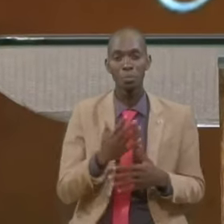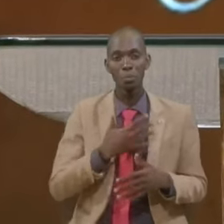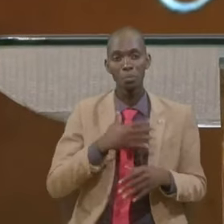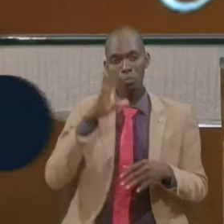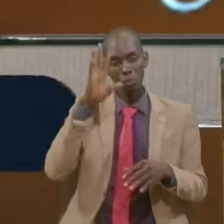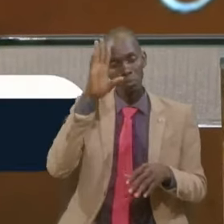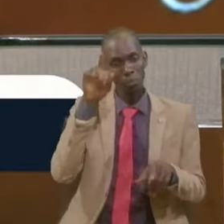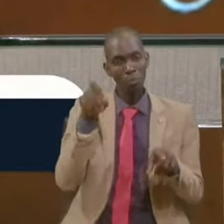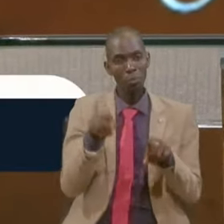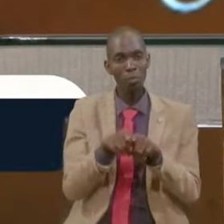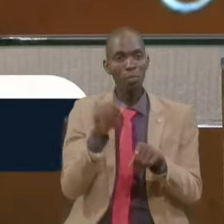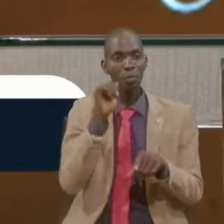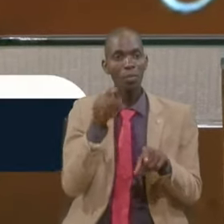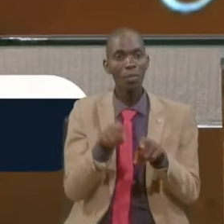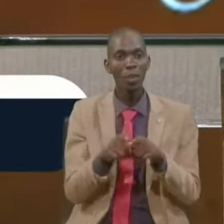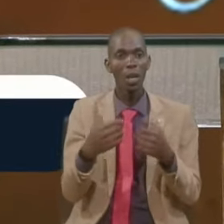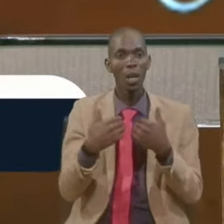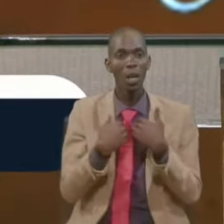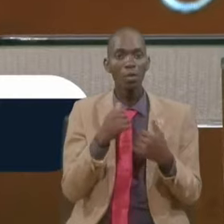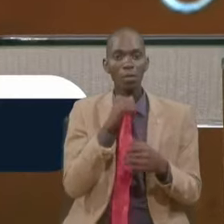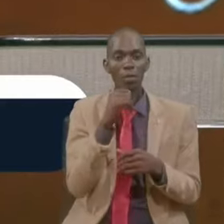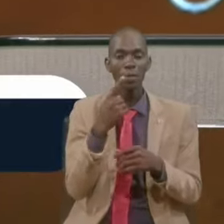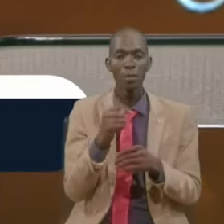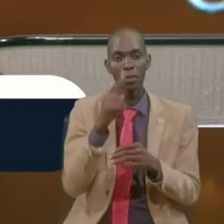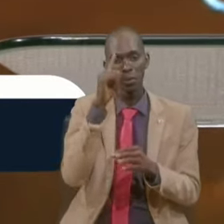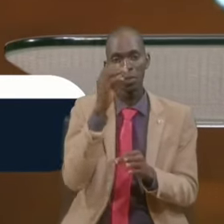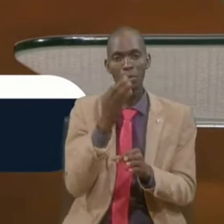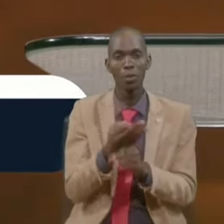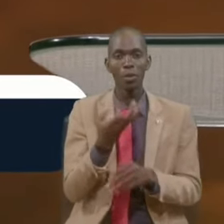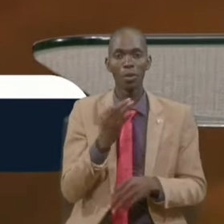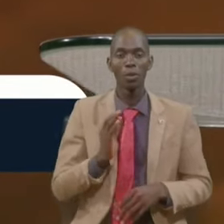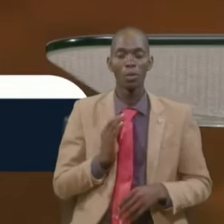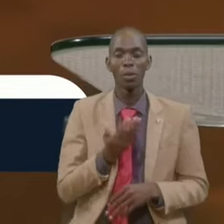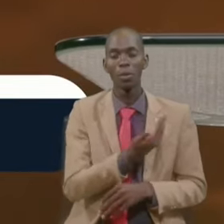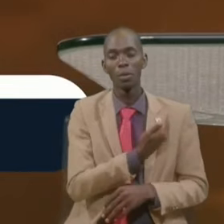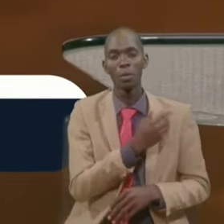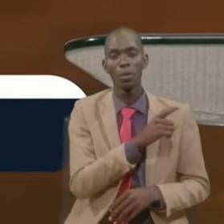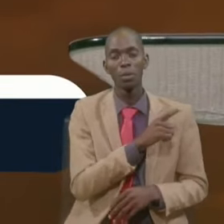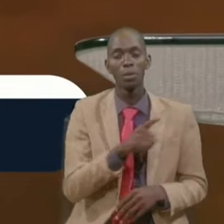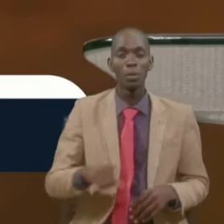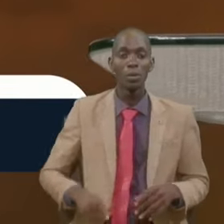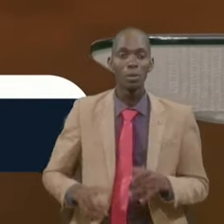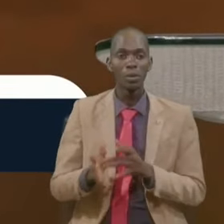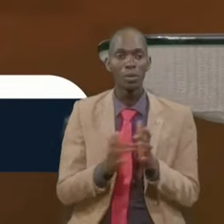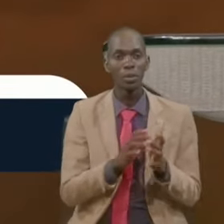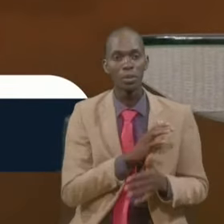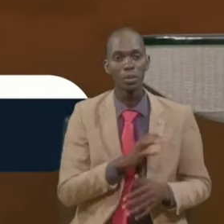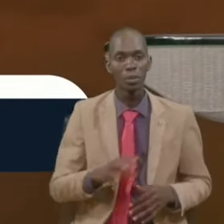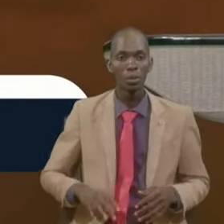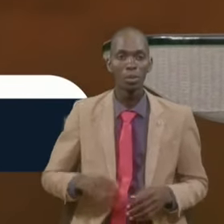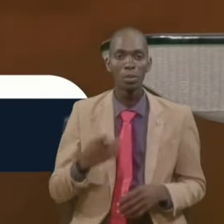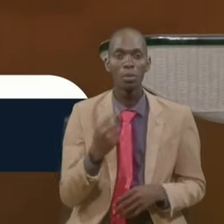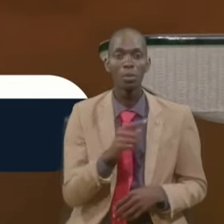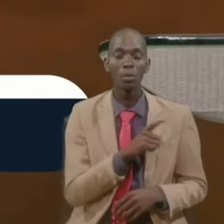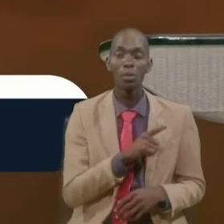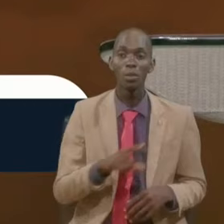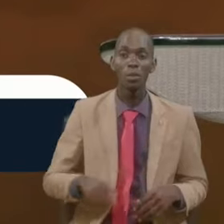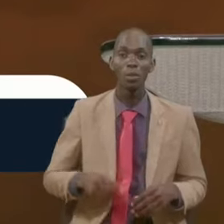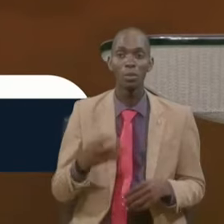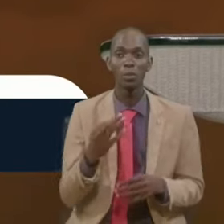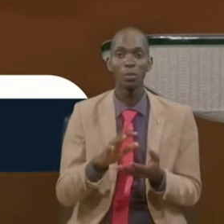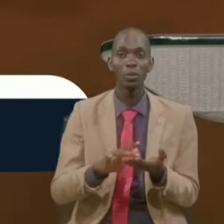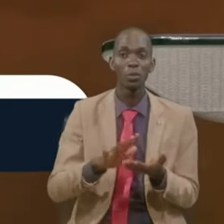brethren, have not the faith of our Lord Jesus Christ, the Lord of